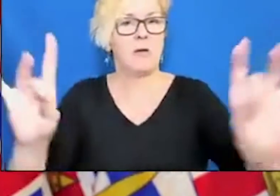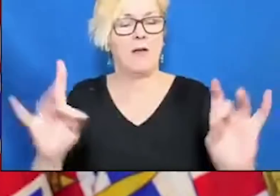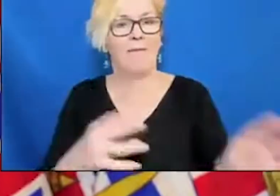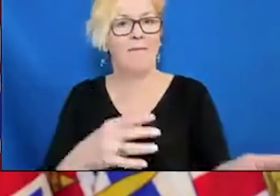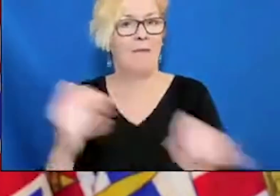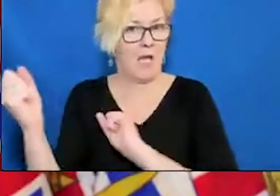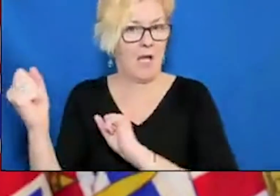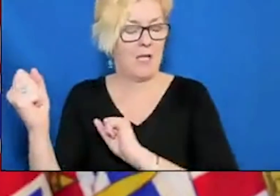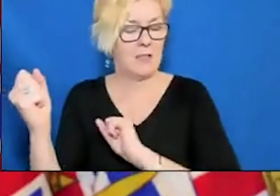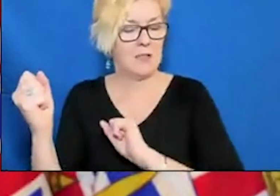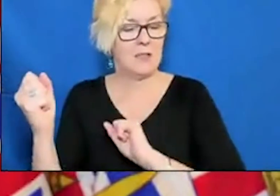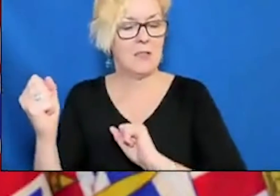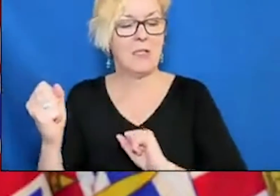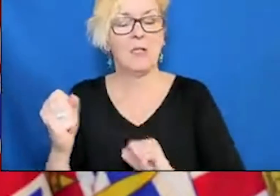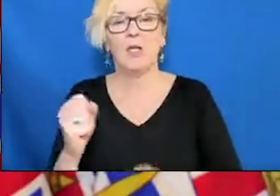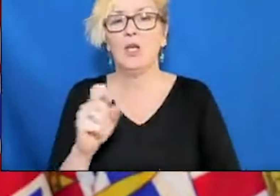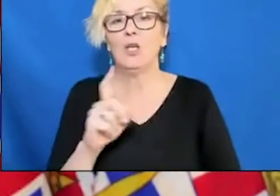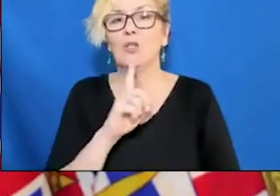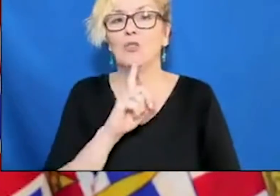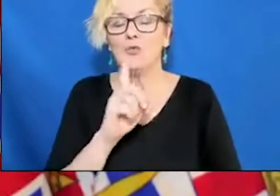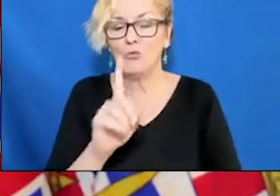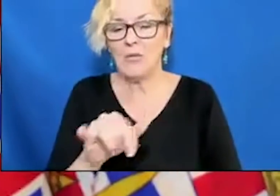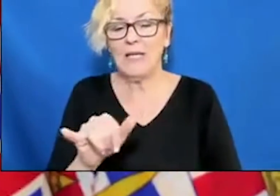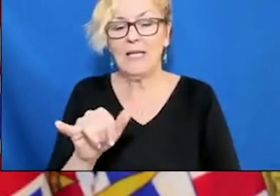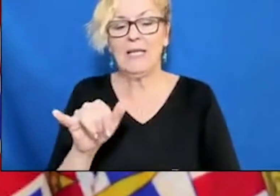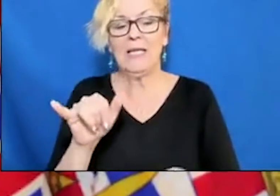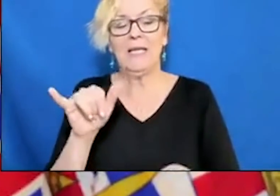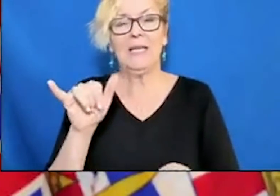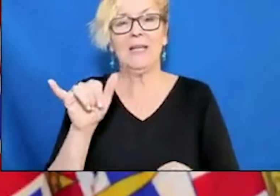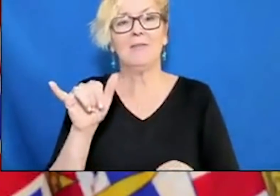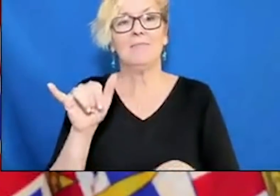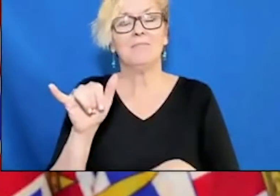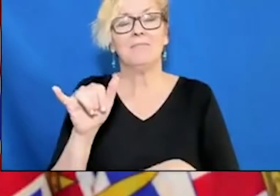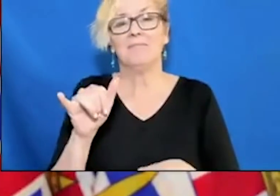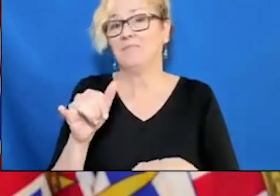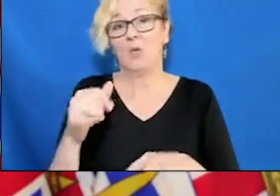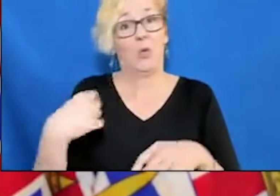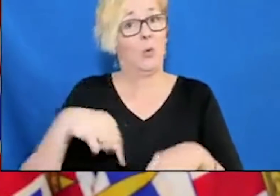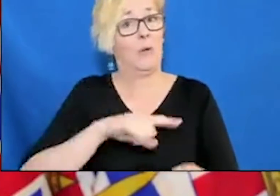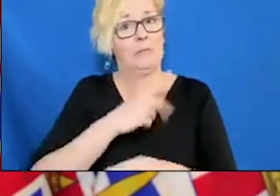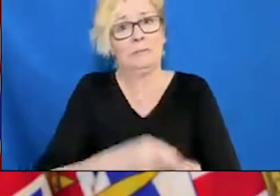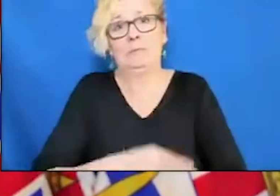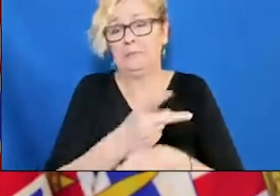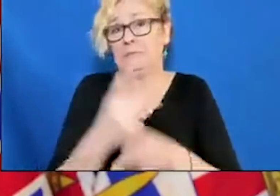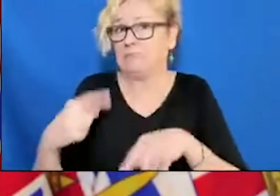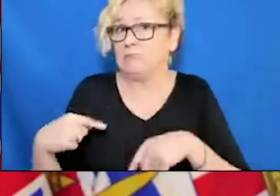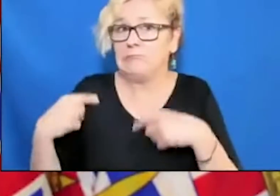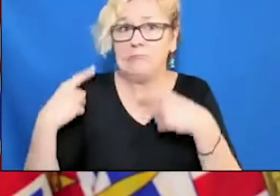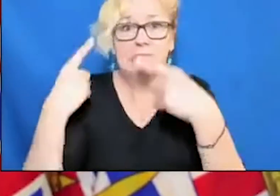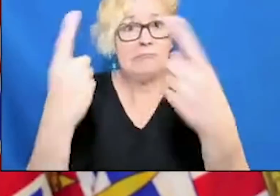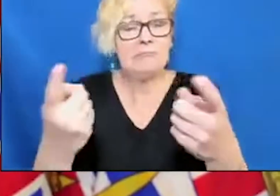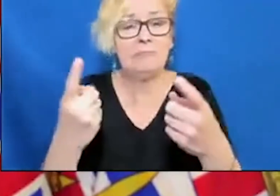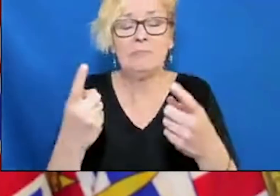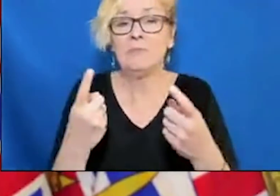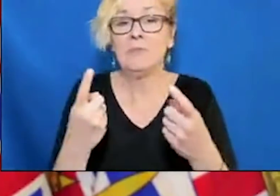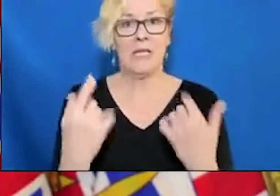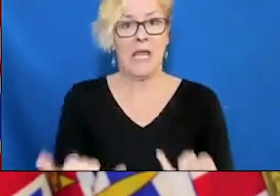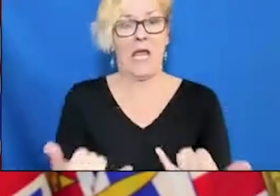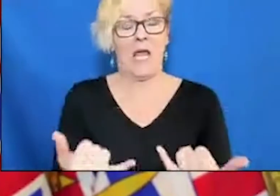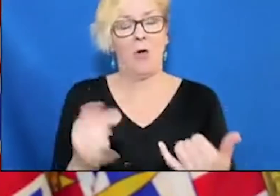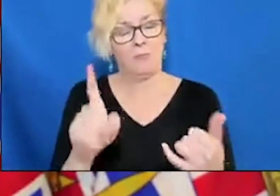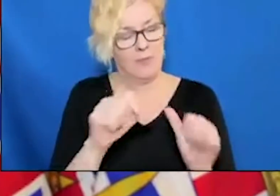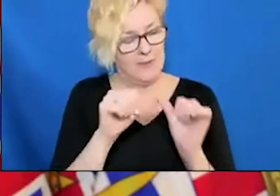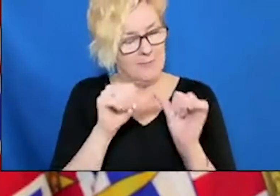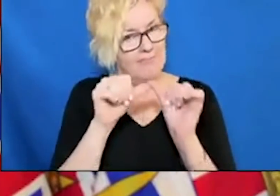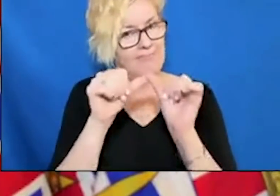the same as they were last year, but now there's even less a margin for error. So that close contact, when we're inside,